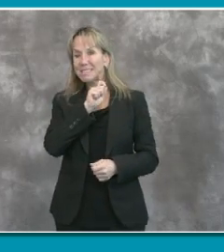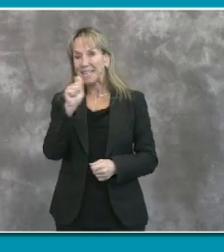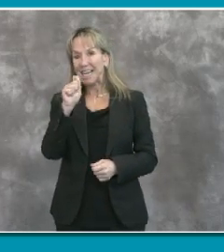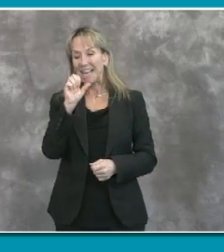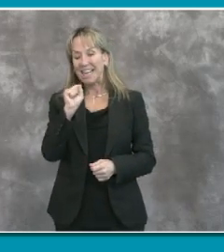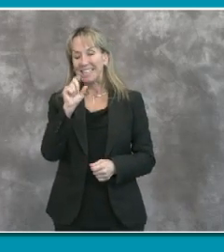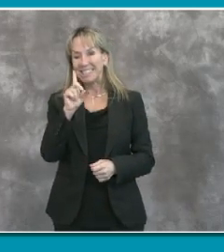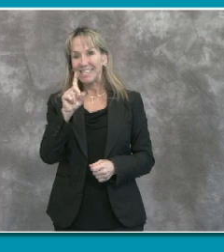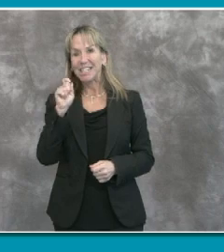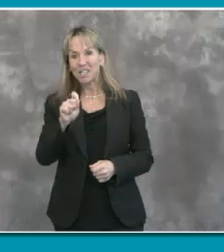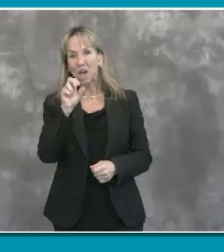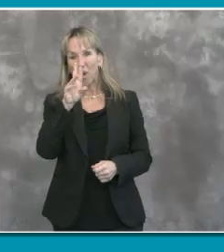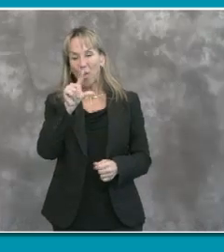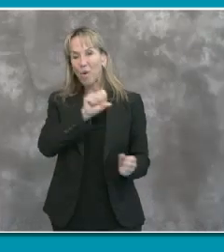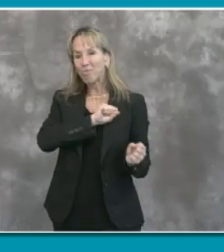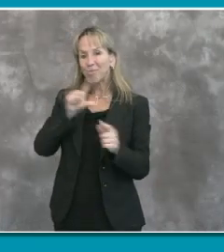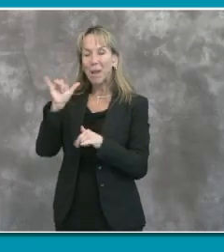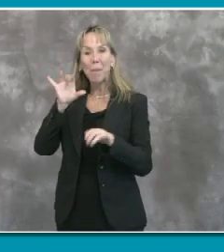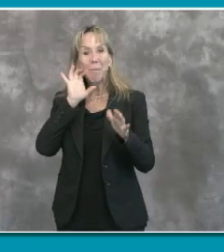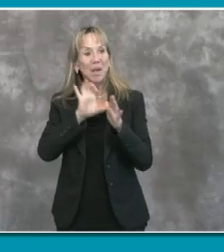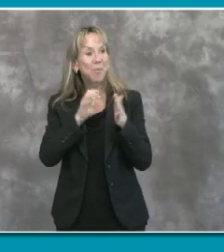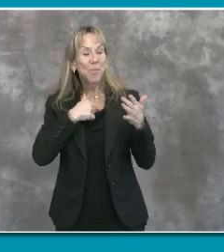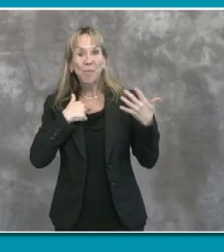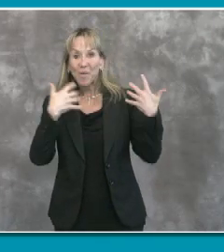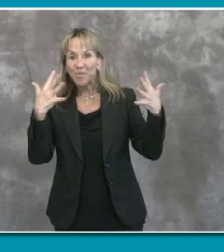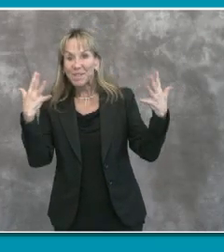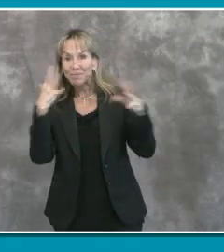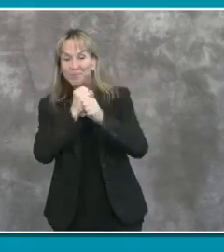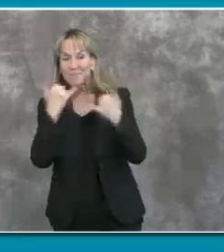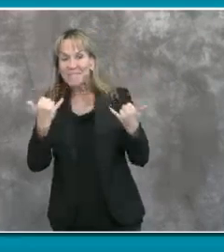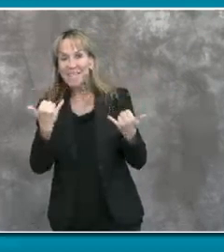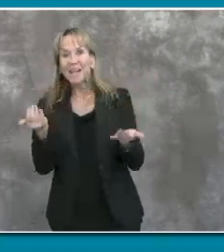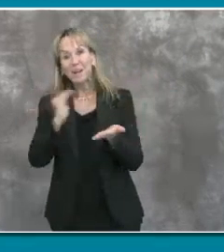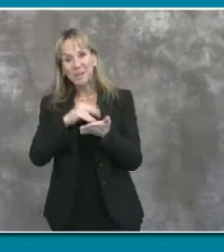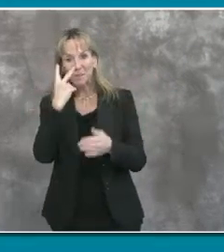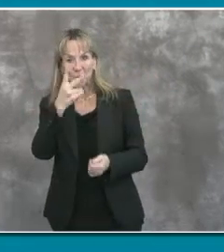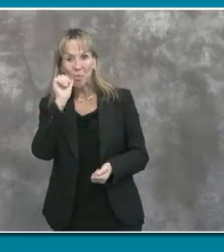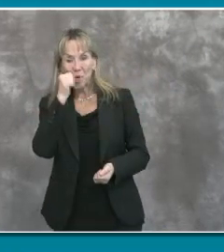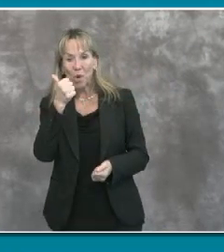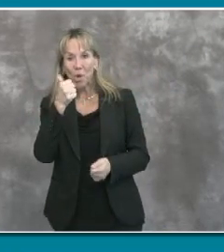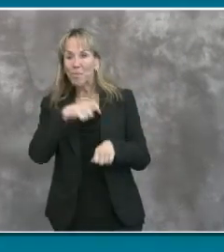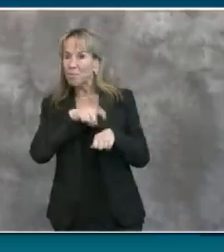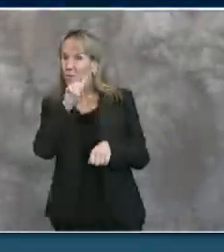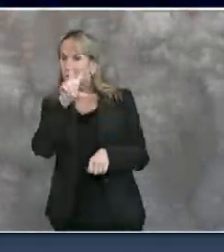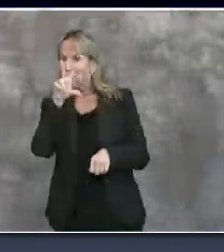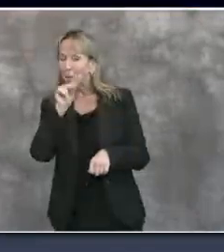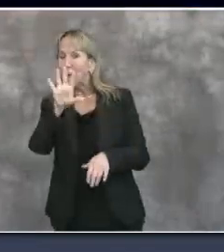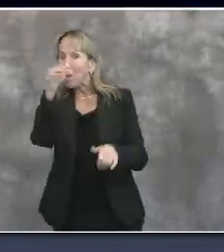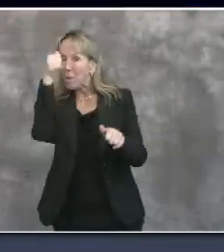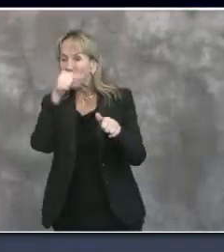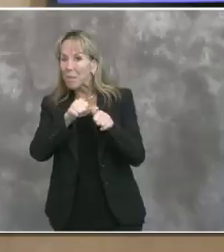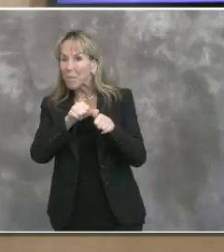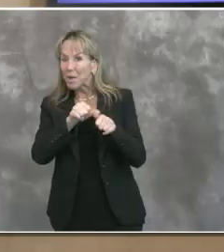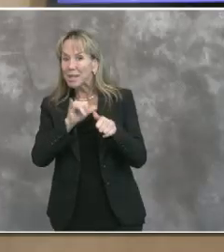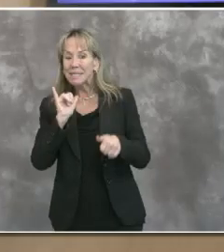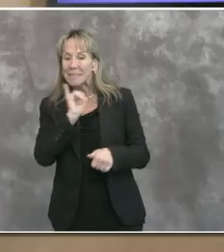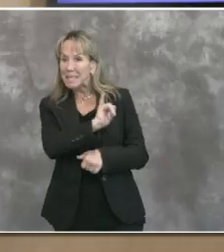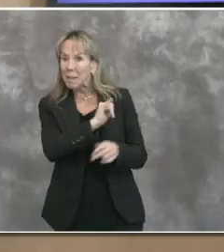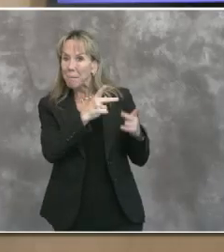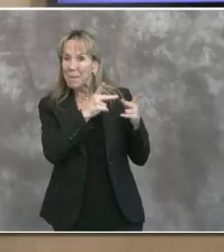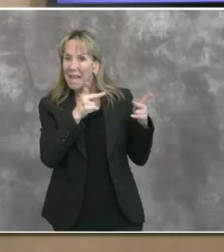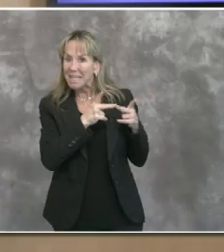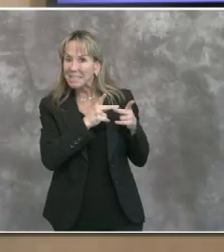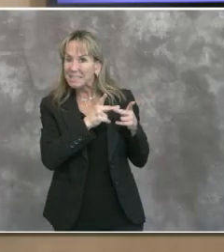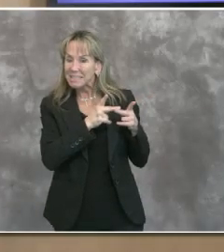coronavirus-sd.org. This concludes our briefing for today. We'll be back tomorrow at 2:30. And again, remember, stay in